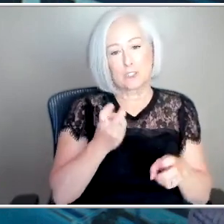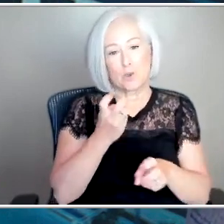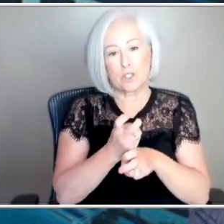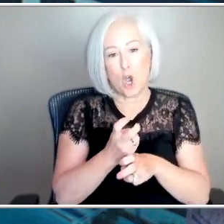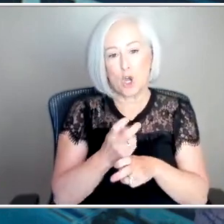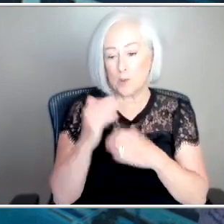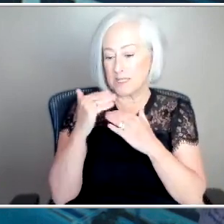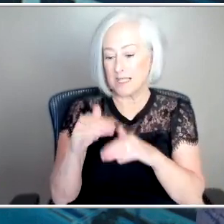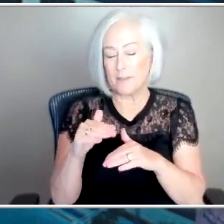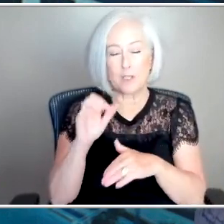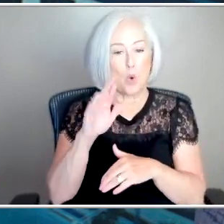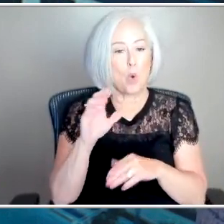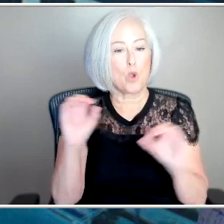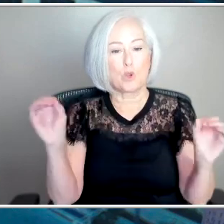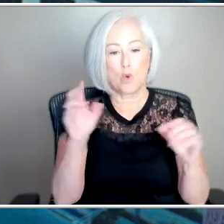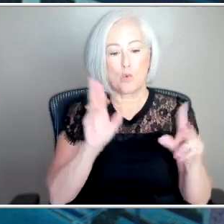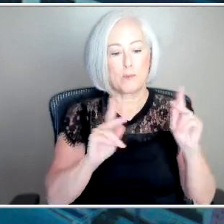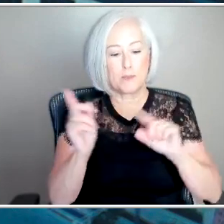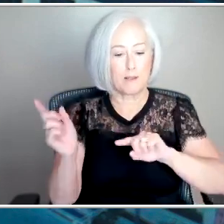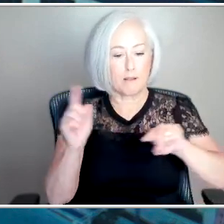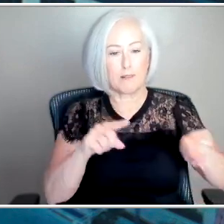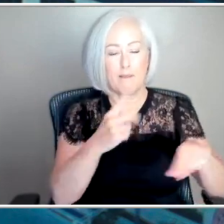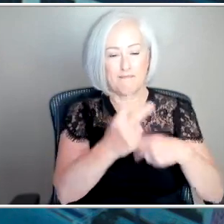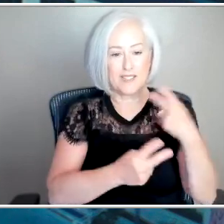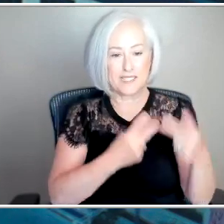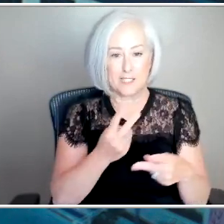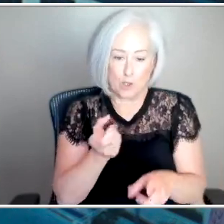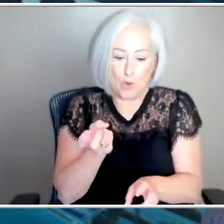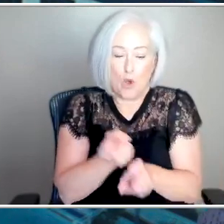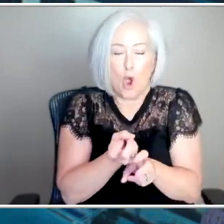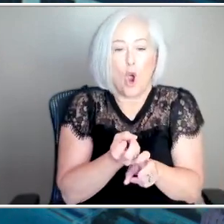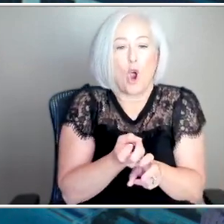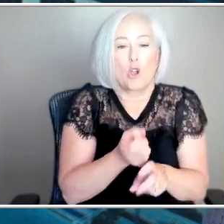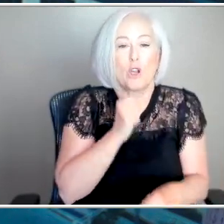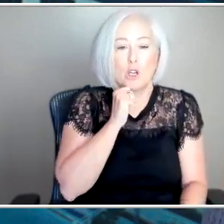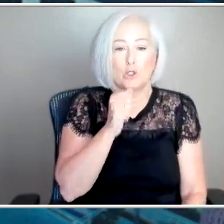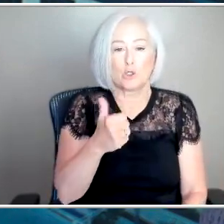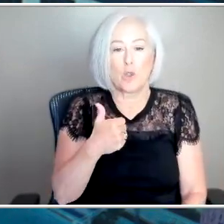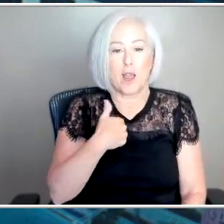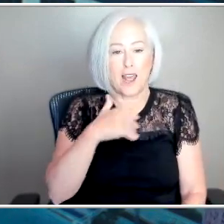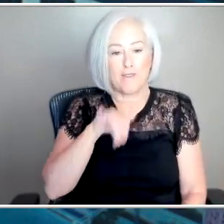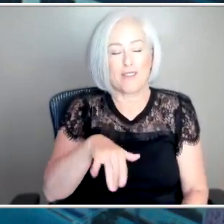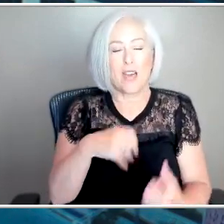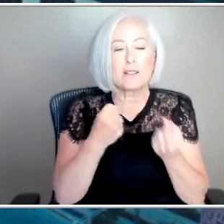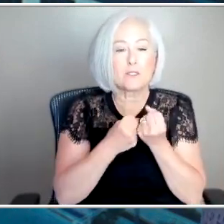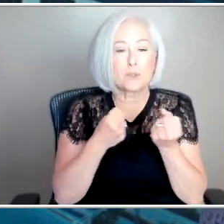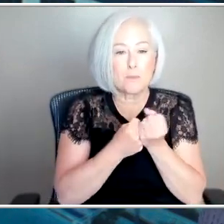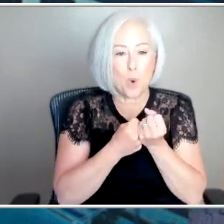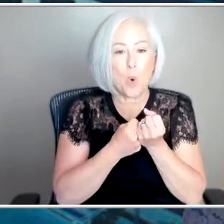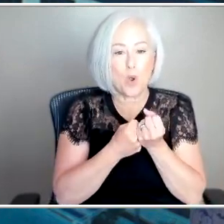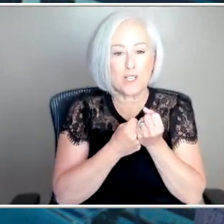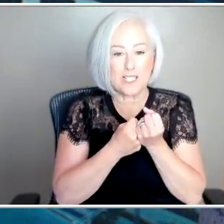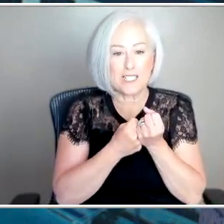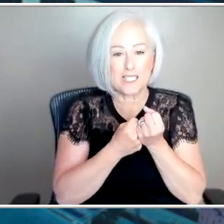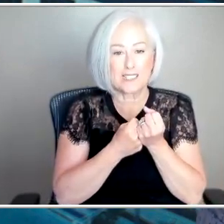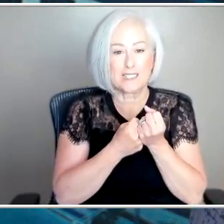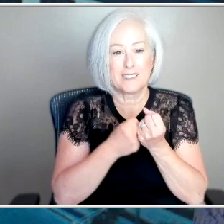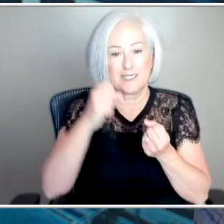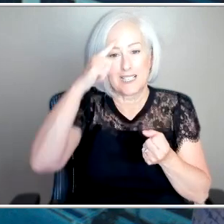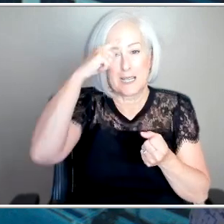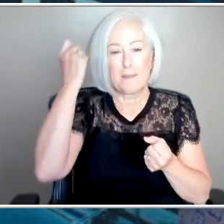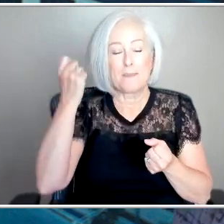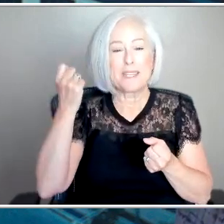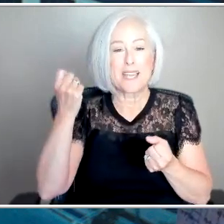if possible, not to be there. So it was really hard to not have that support, because